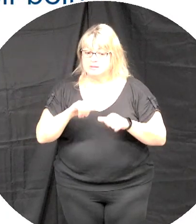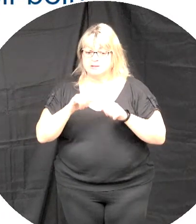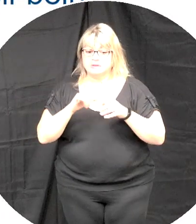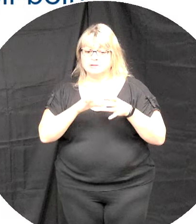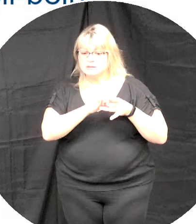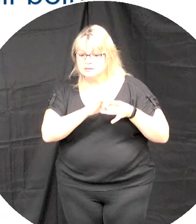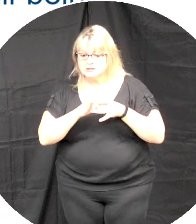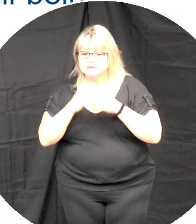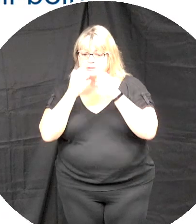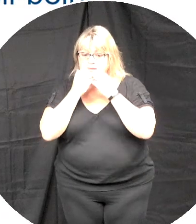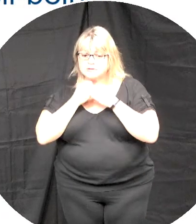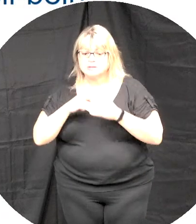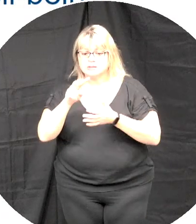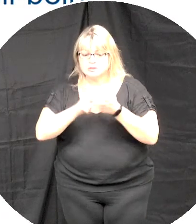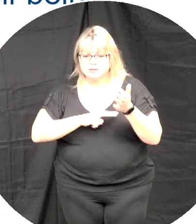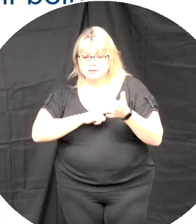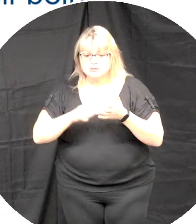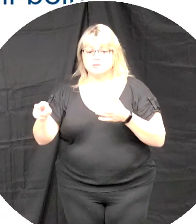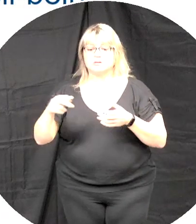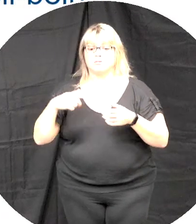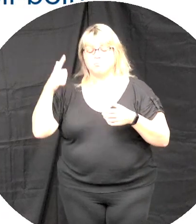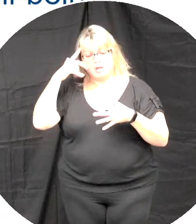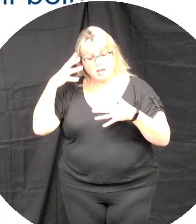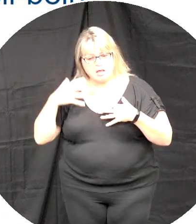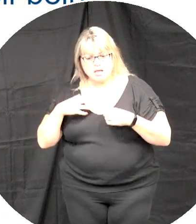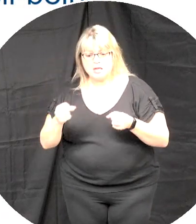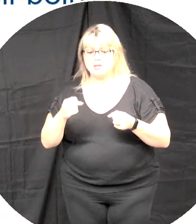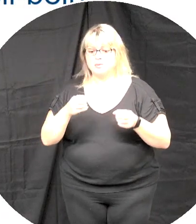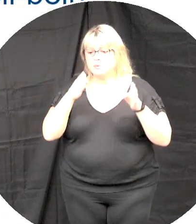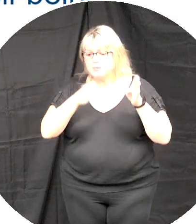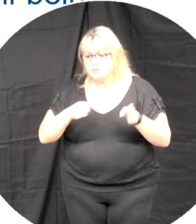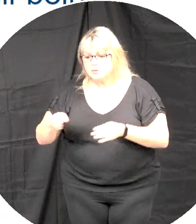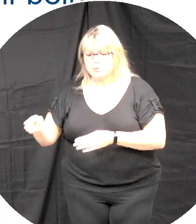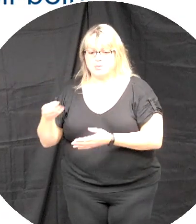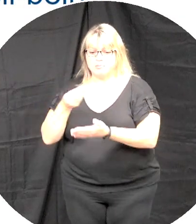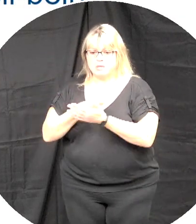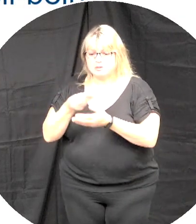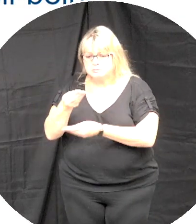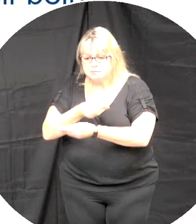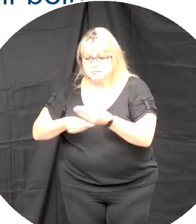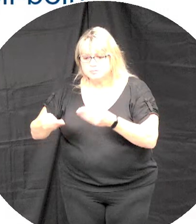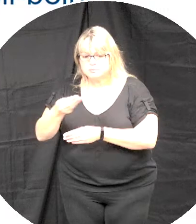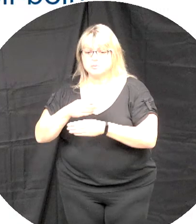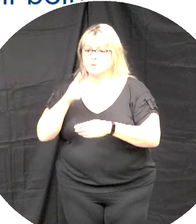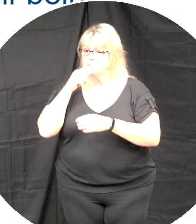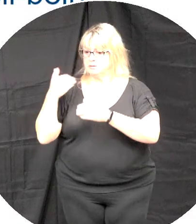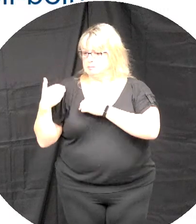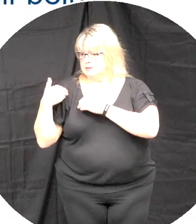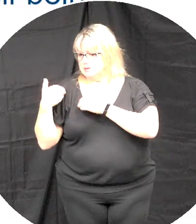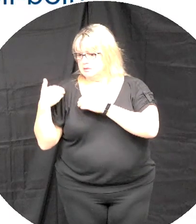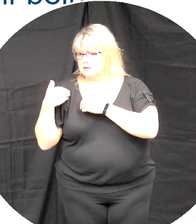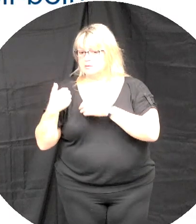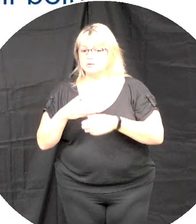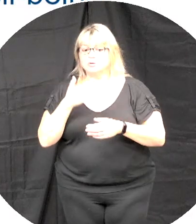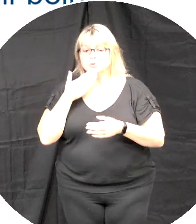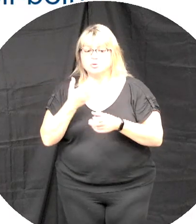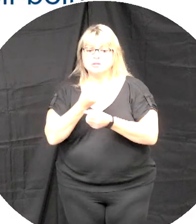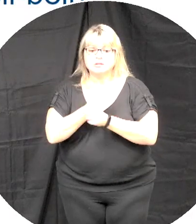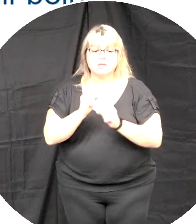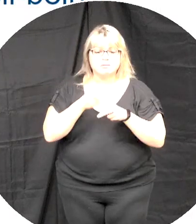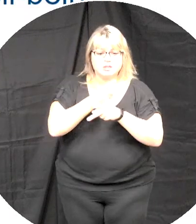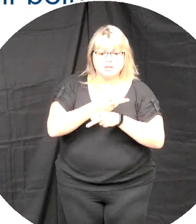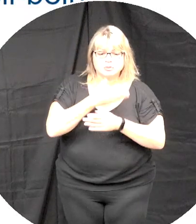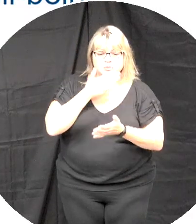numeracy, mental health, technology, enhanced organizational and financial processes and accountability, Safe and Caring Schools